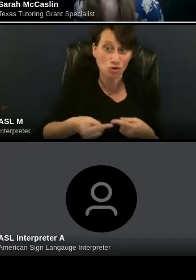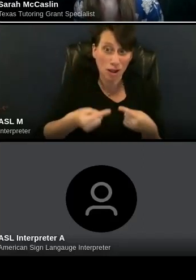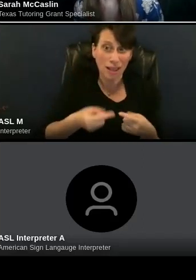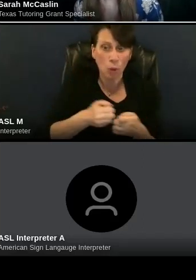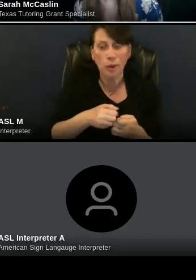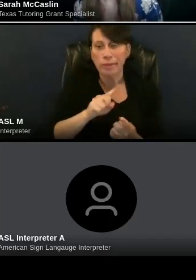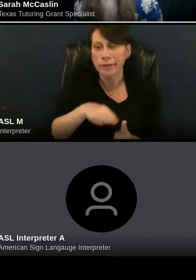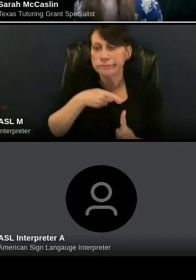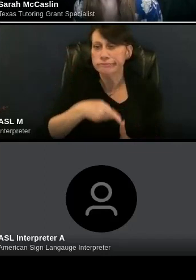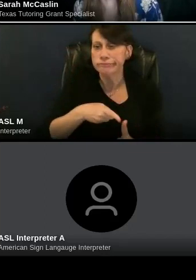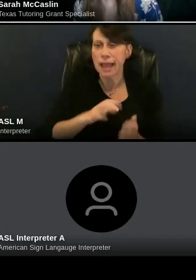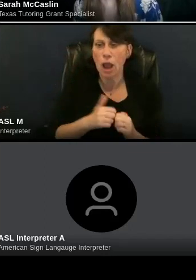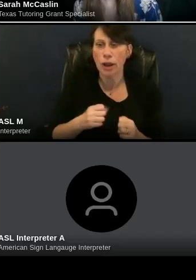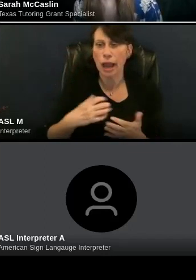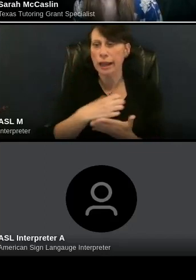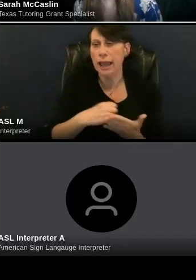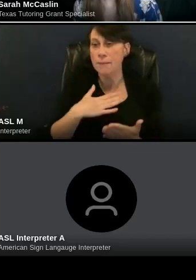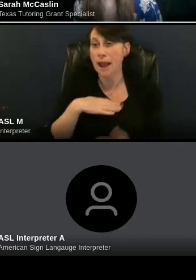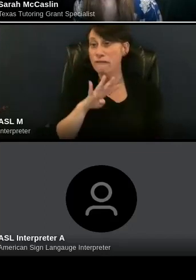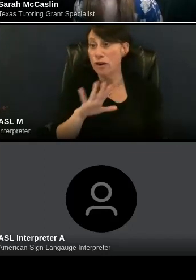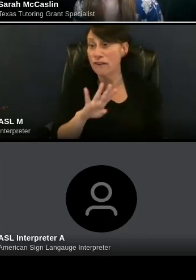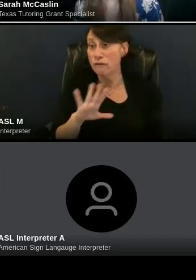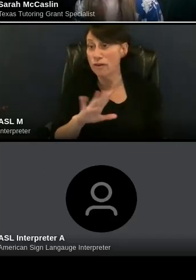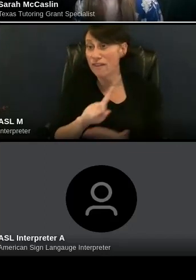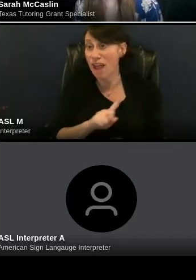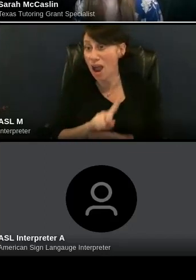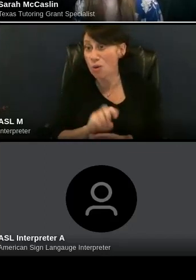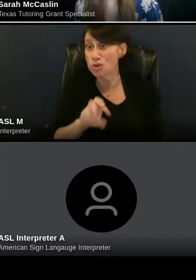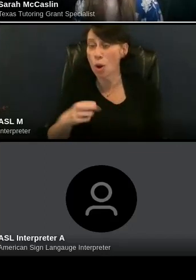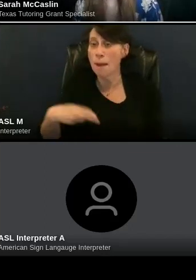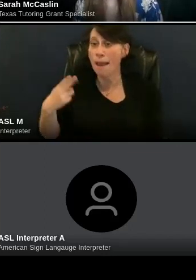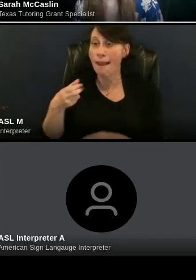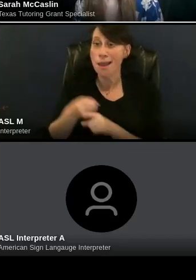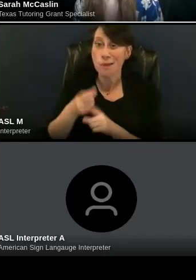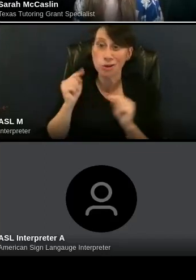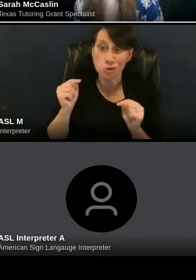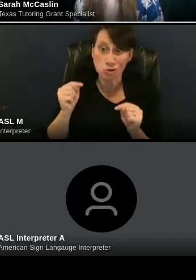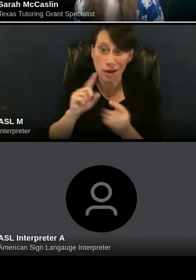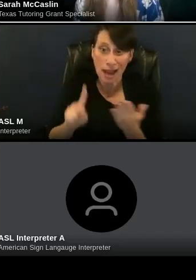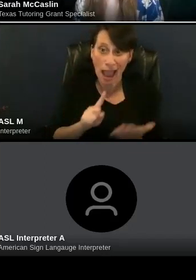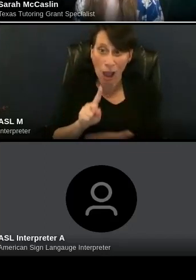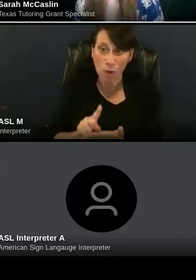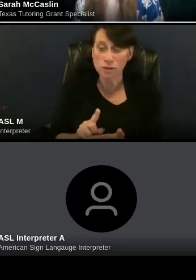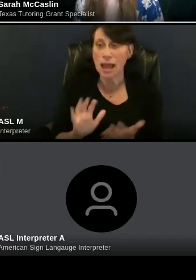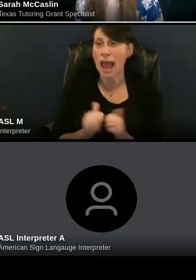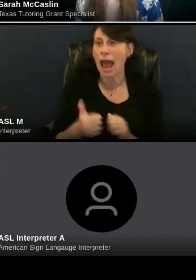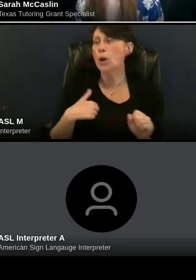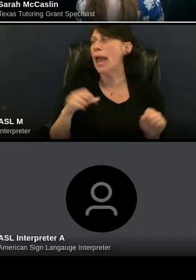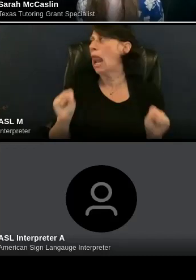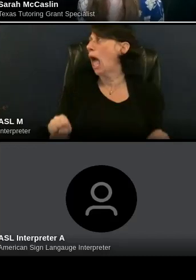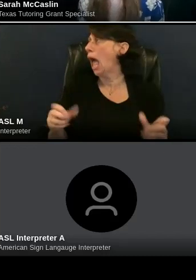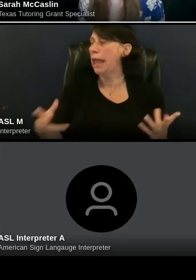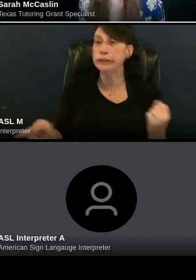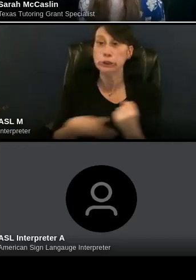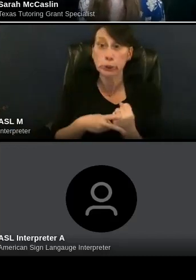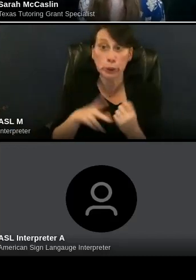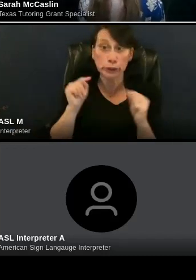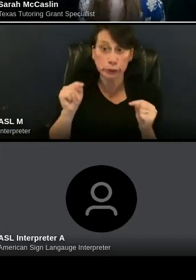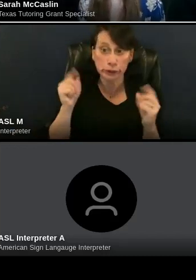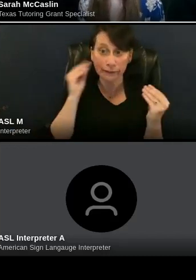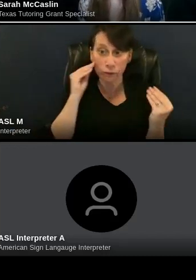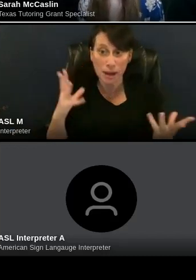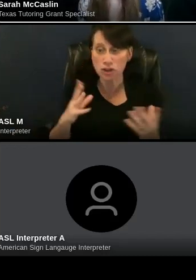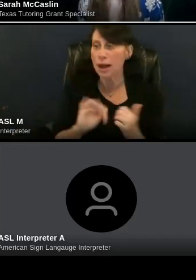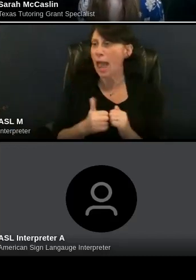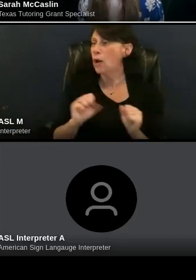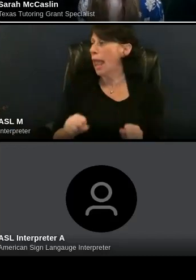with how can I collect my 45 hours or my high impact tutoring hours? How can I store tutor information?